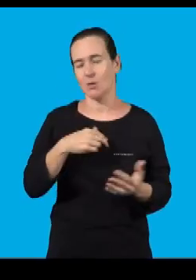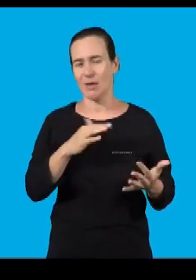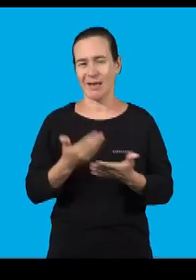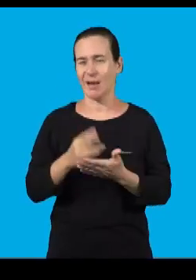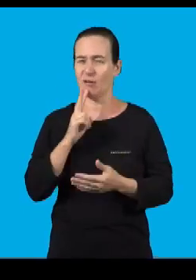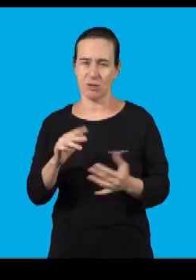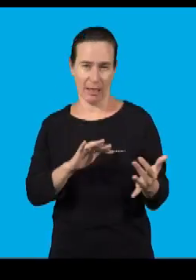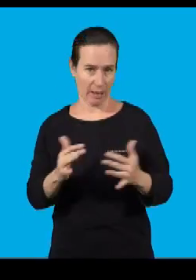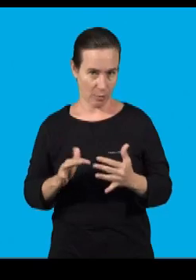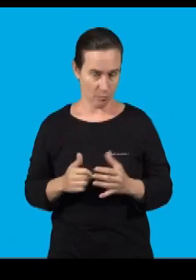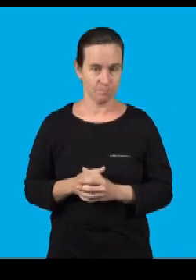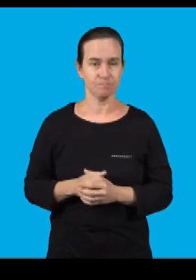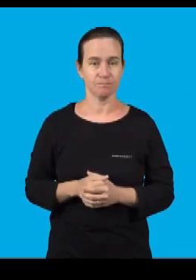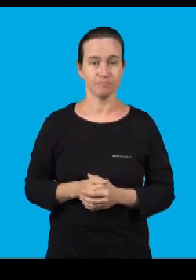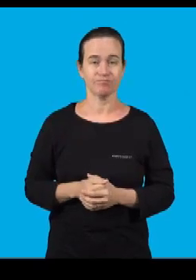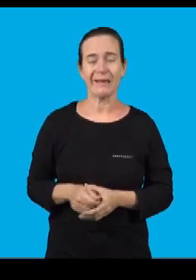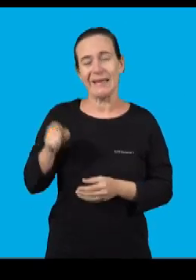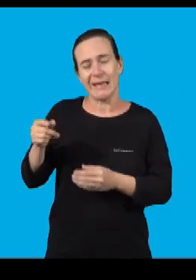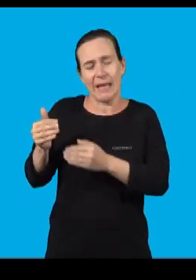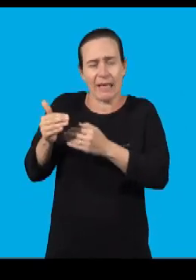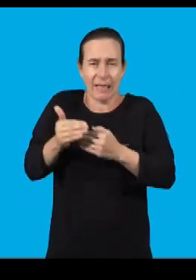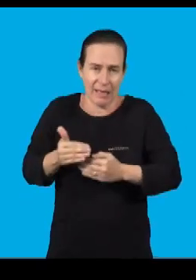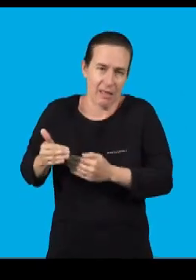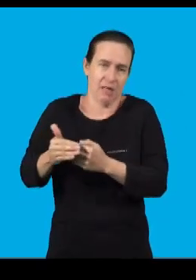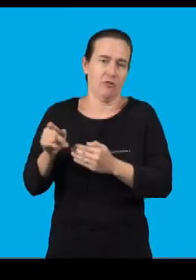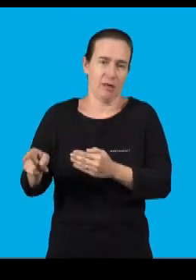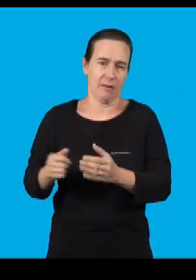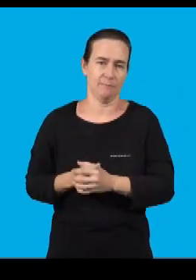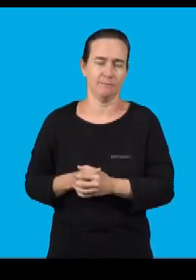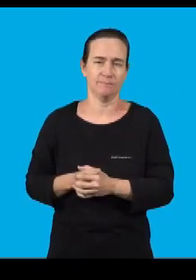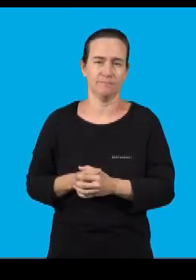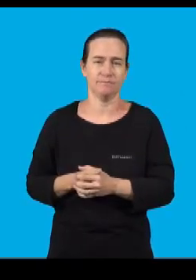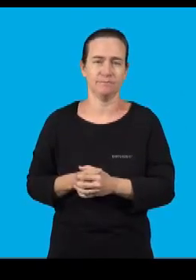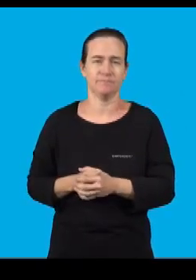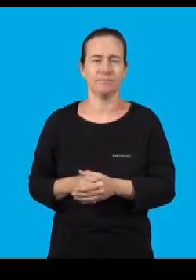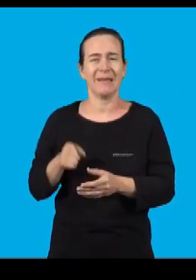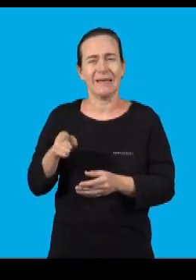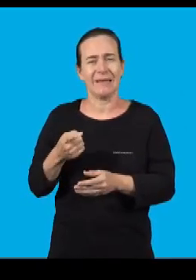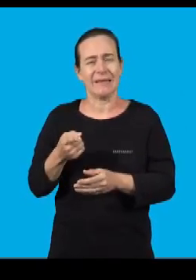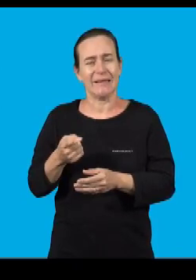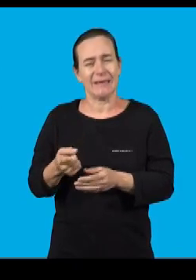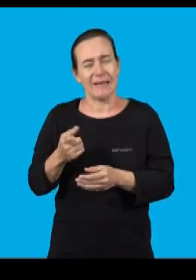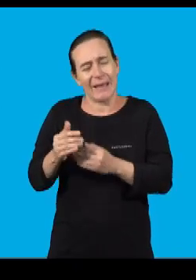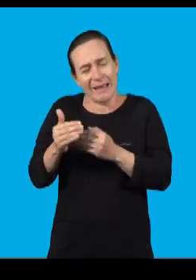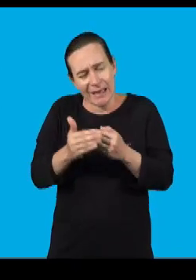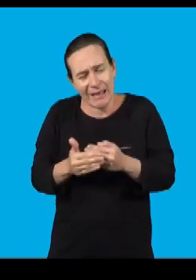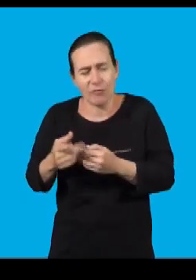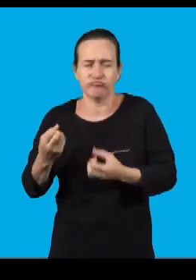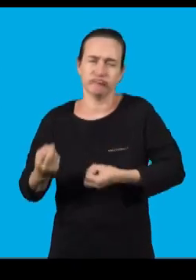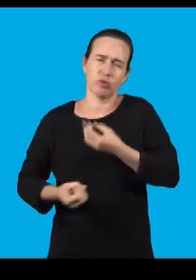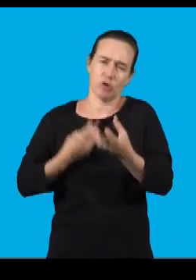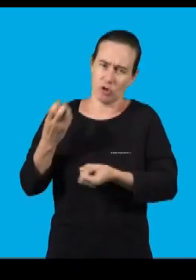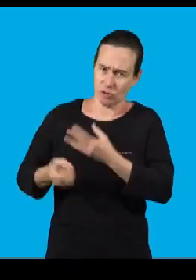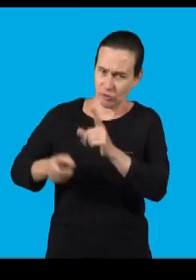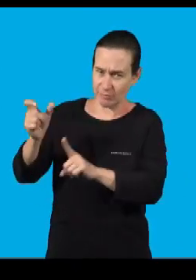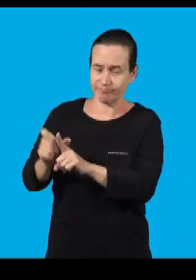how it is addressed in the text. He is caring, all right, or compassionate, or